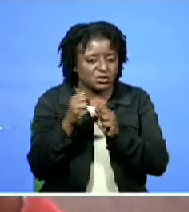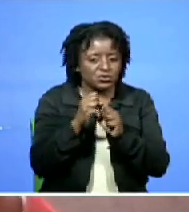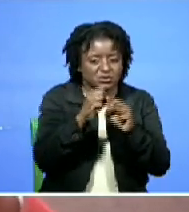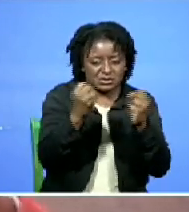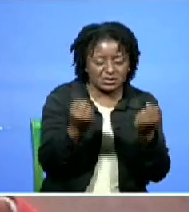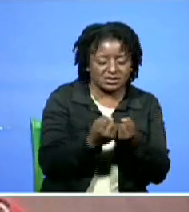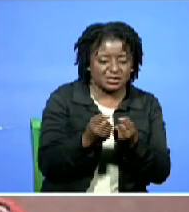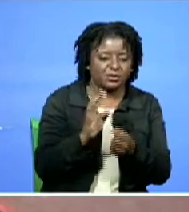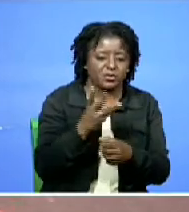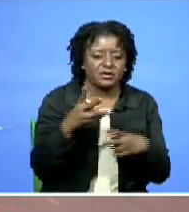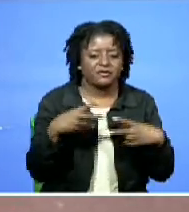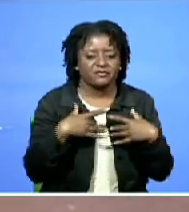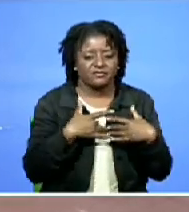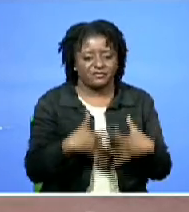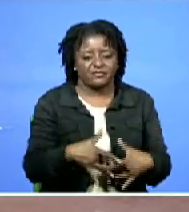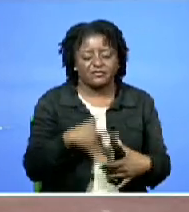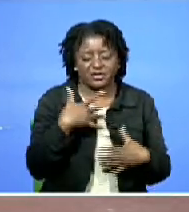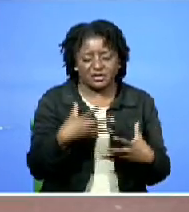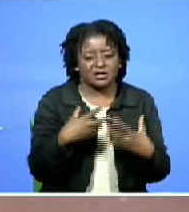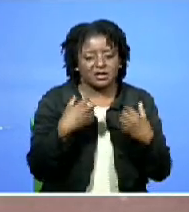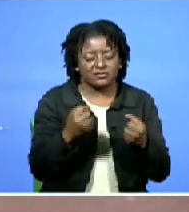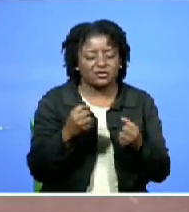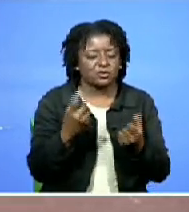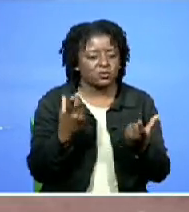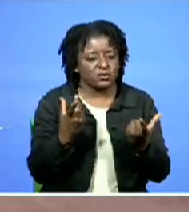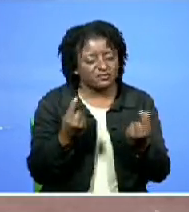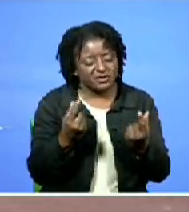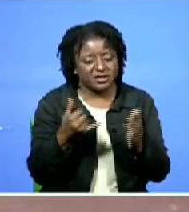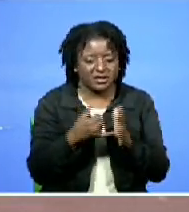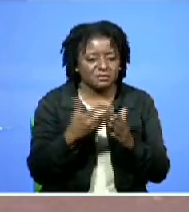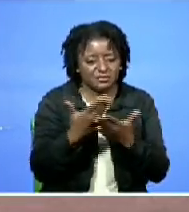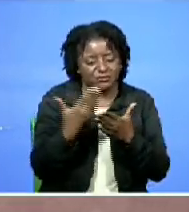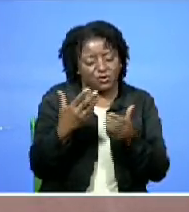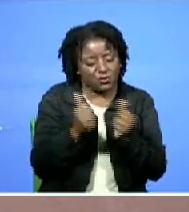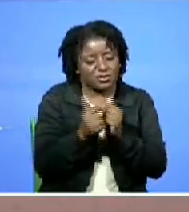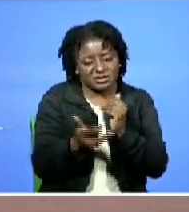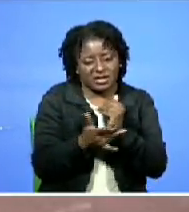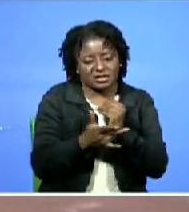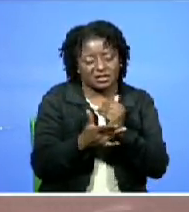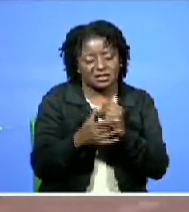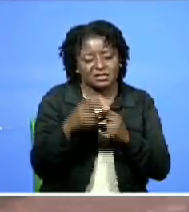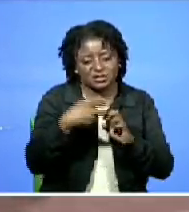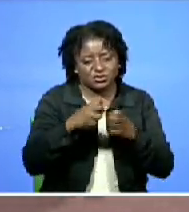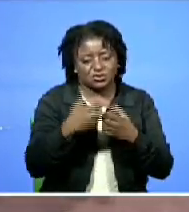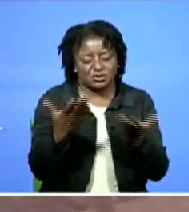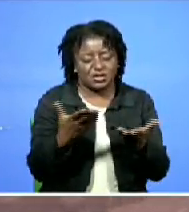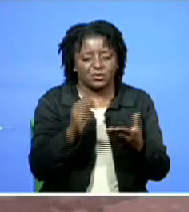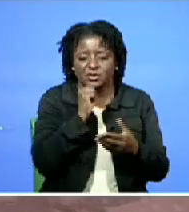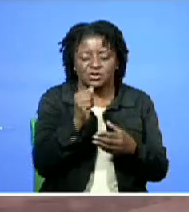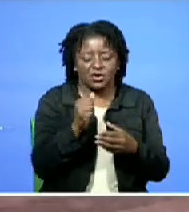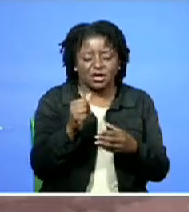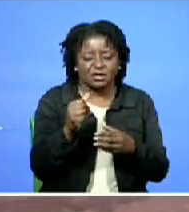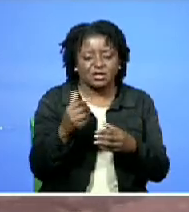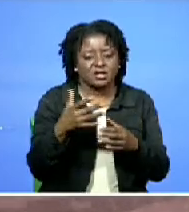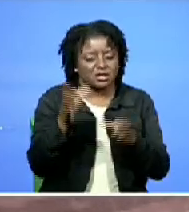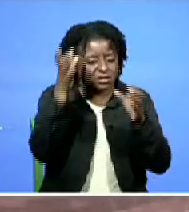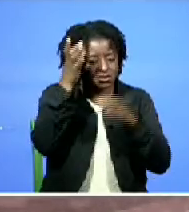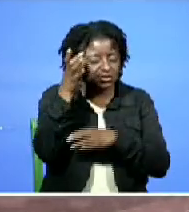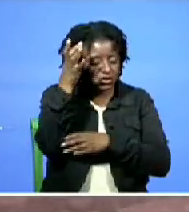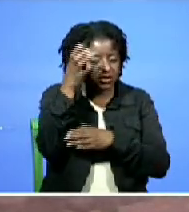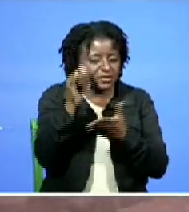Again, we've done it before when we fight technical issues here, but we're not overly concerned that any of our events can't be